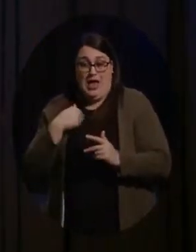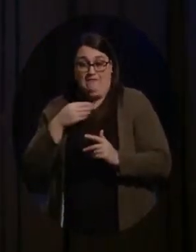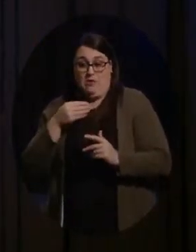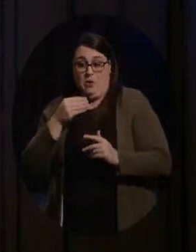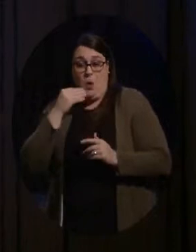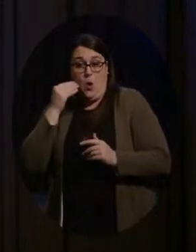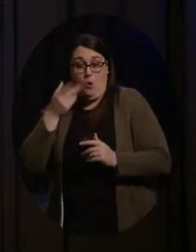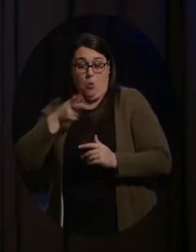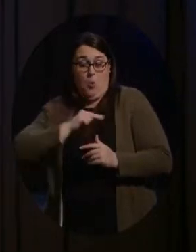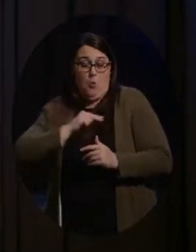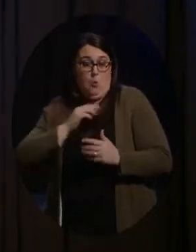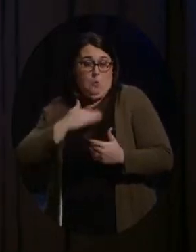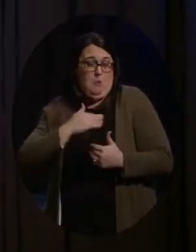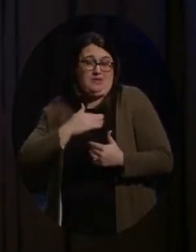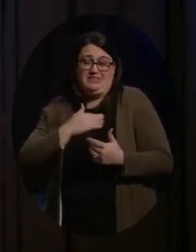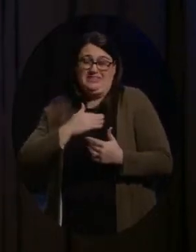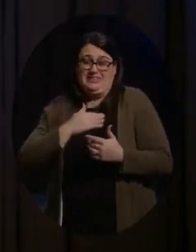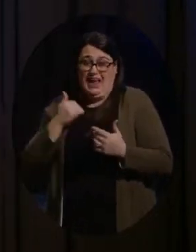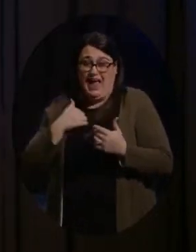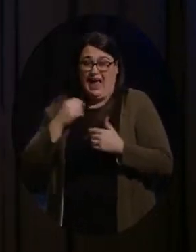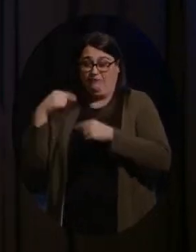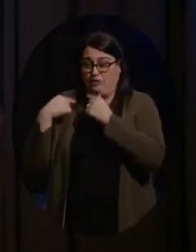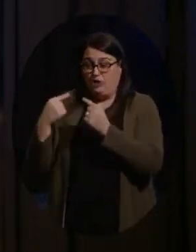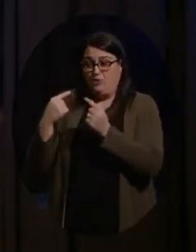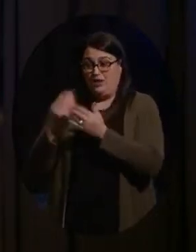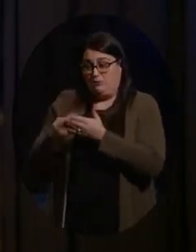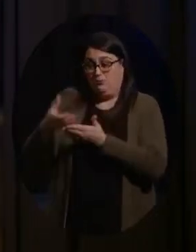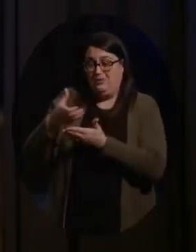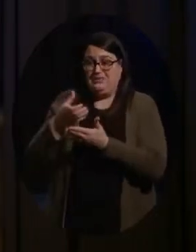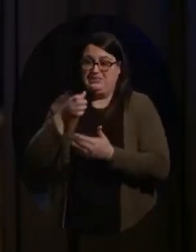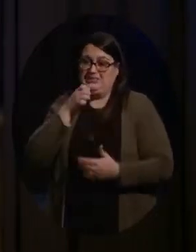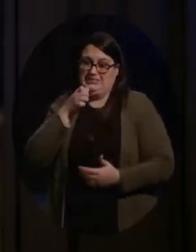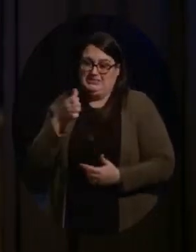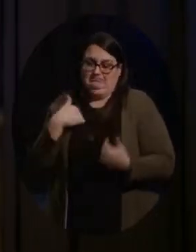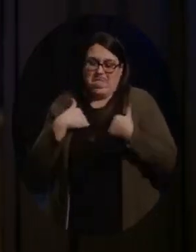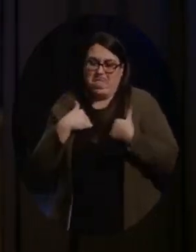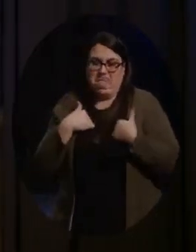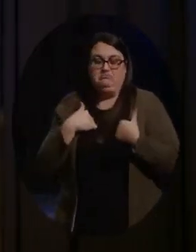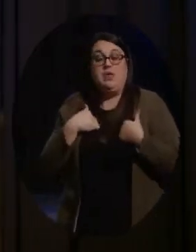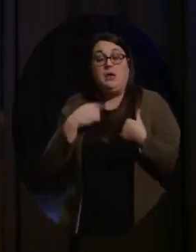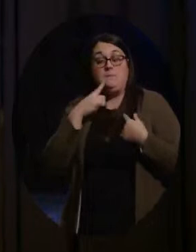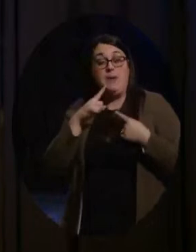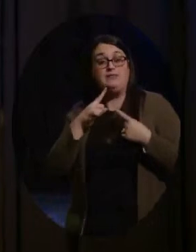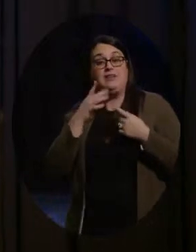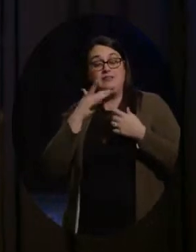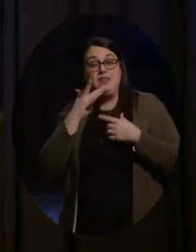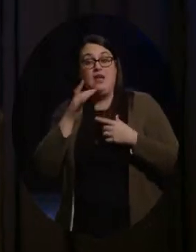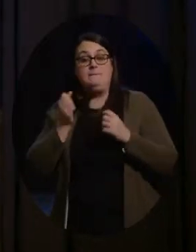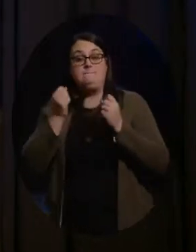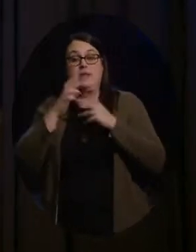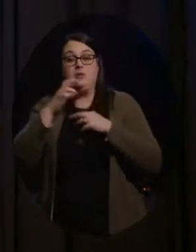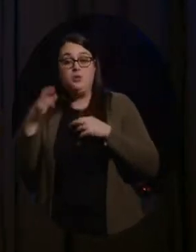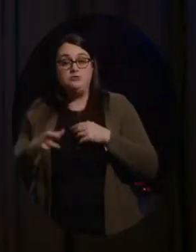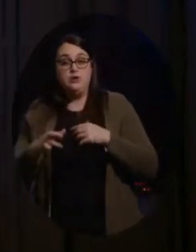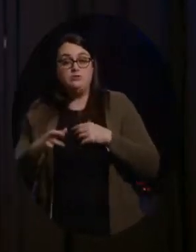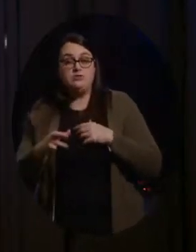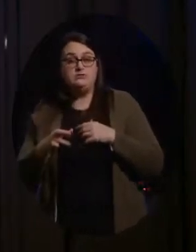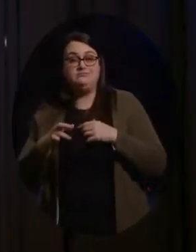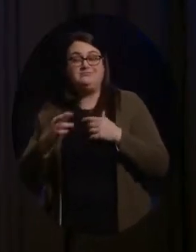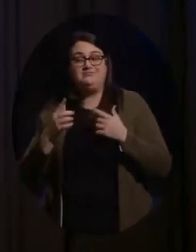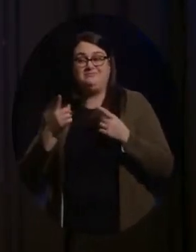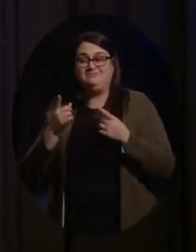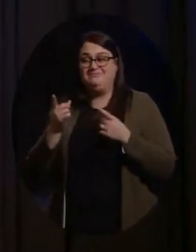create generational wealth was never really in the cards for us. Unfortunately, many Richmonders are in that